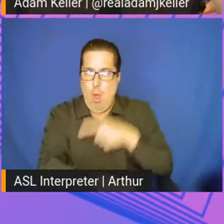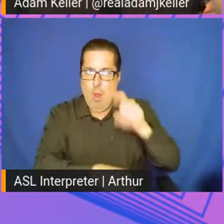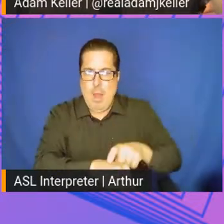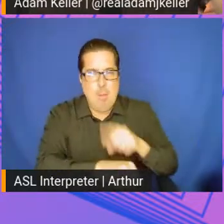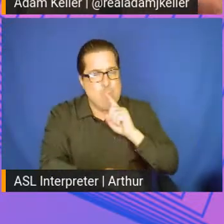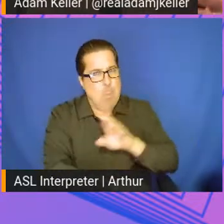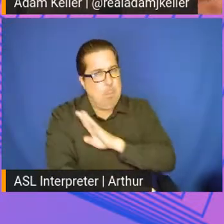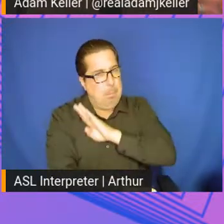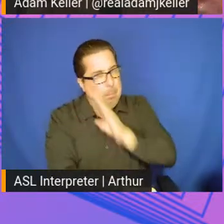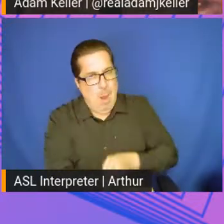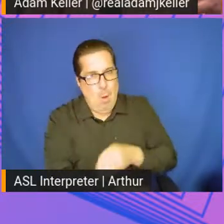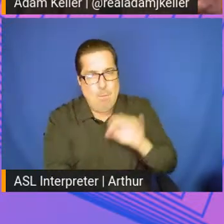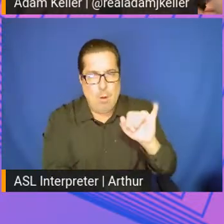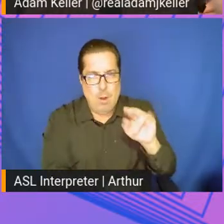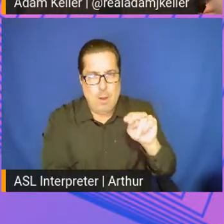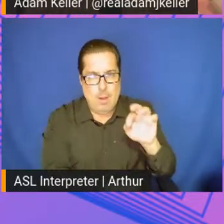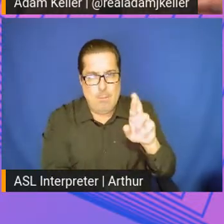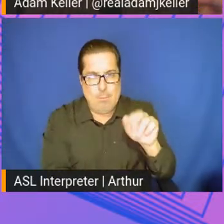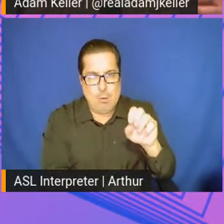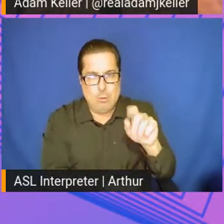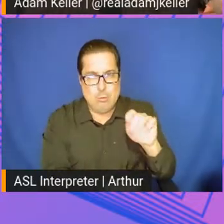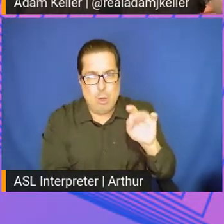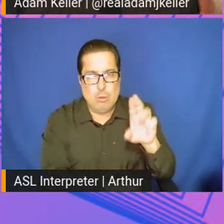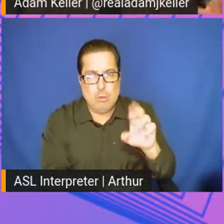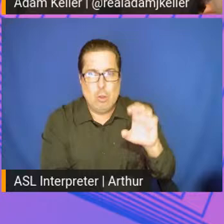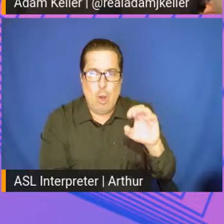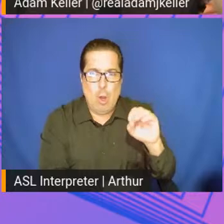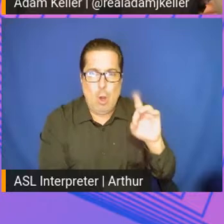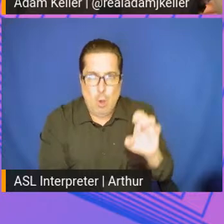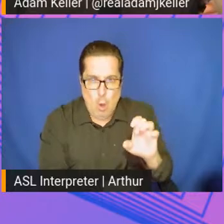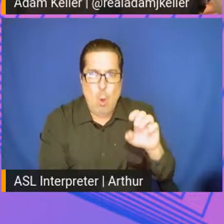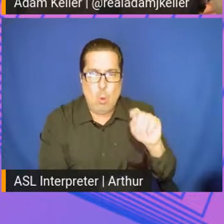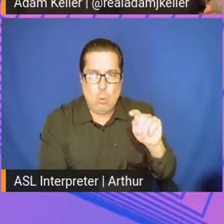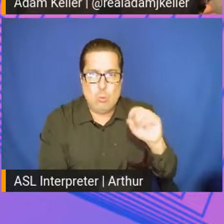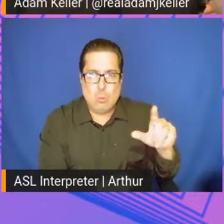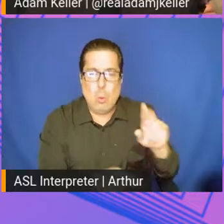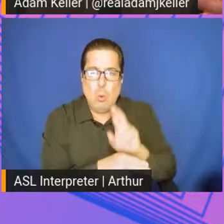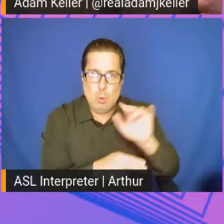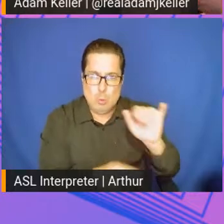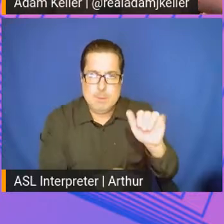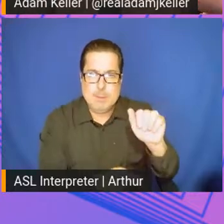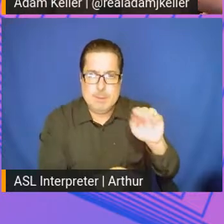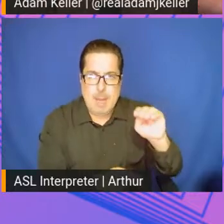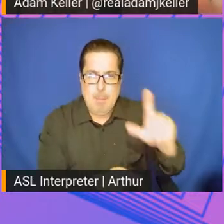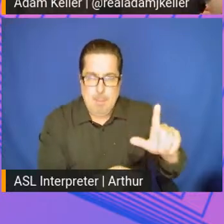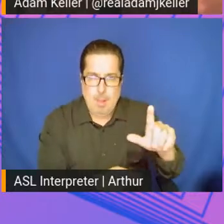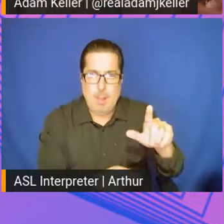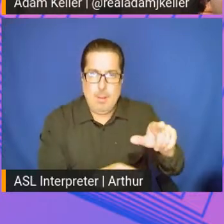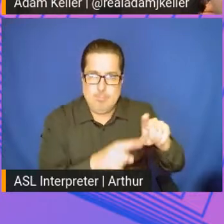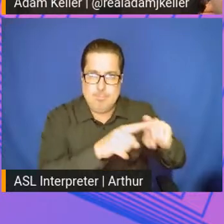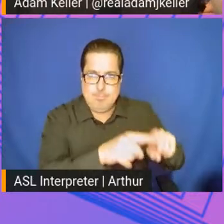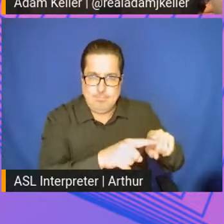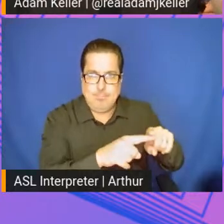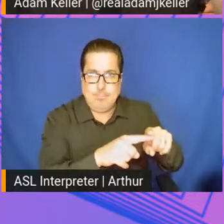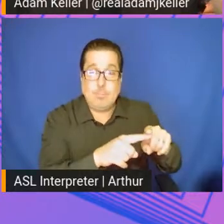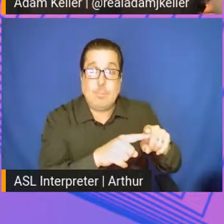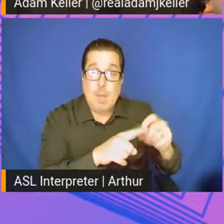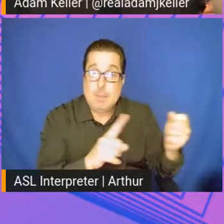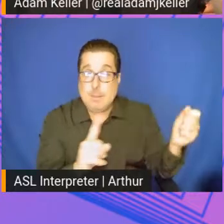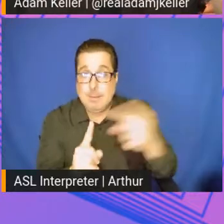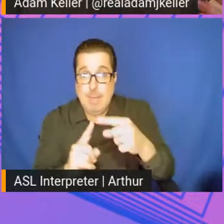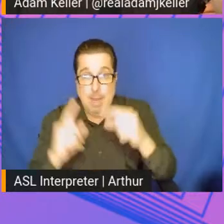tool. So you define your infrastructure as code using JSON or YAML, and you send it to